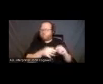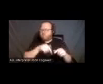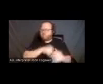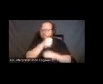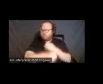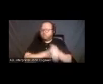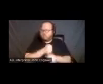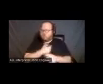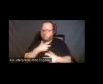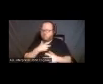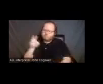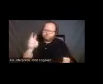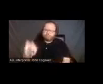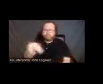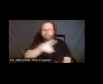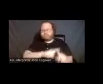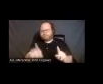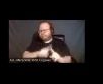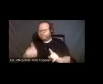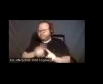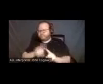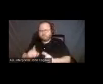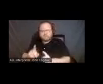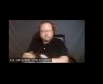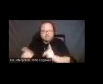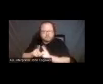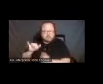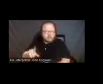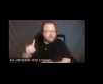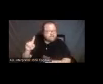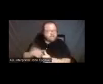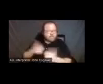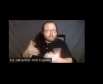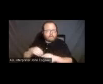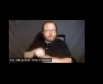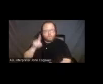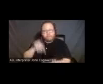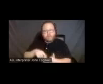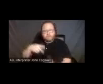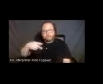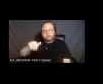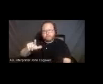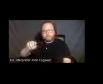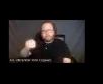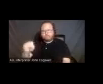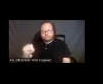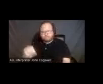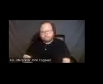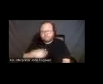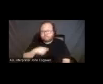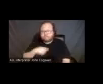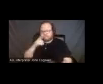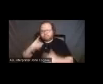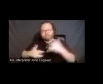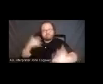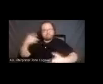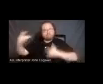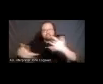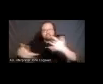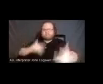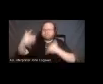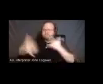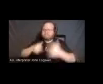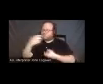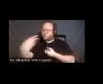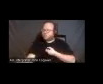take it to different supervisorial districts, the first one being here in Thousand Palms. We're very excited for those that